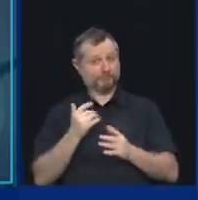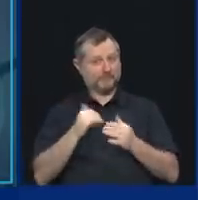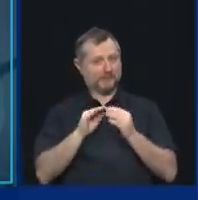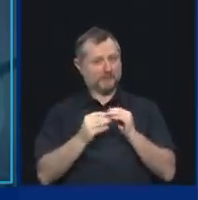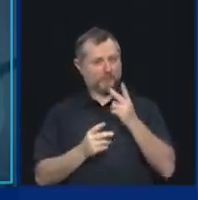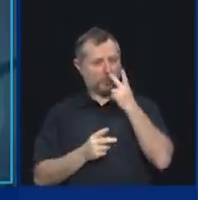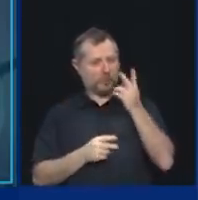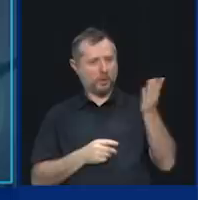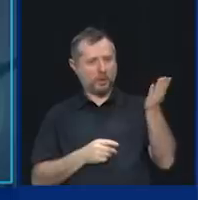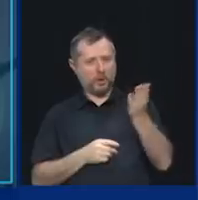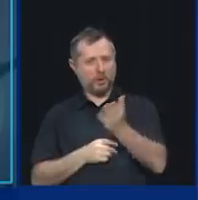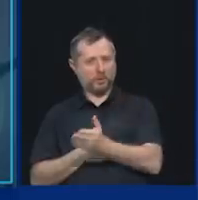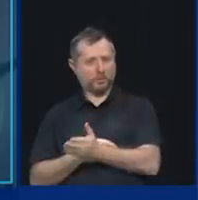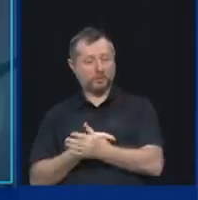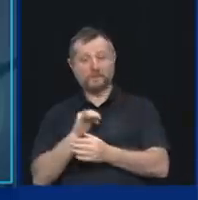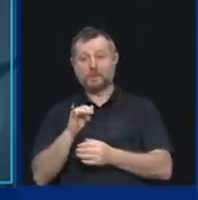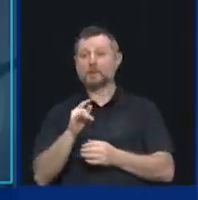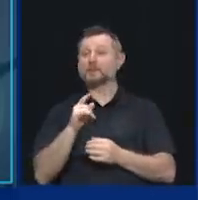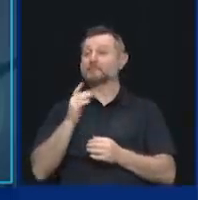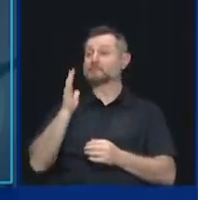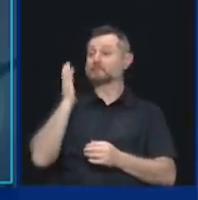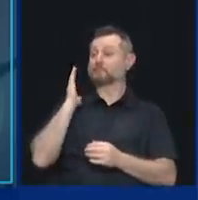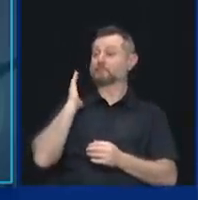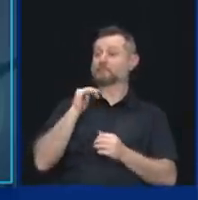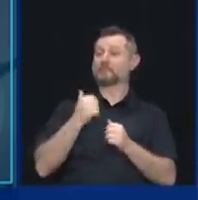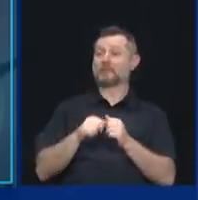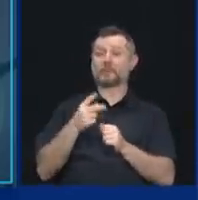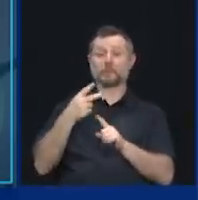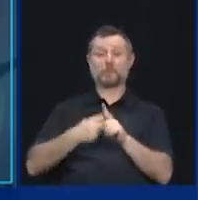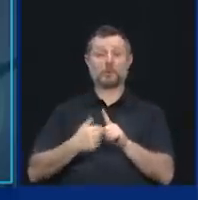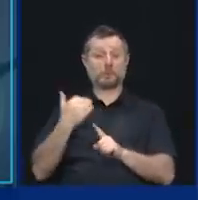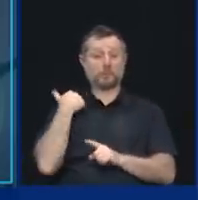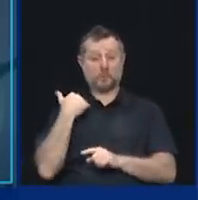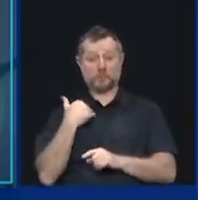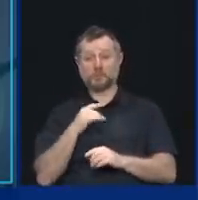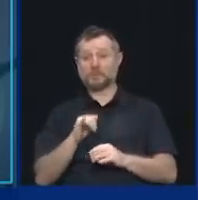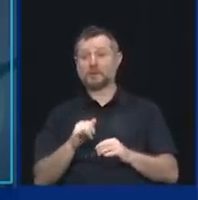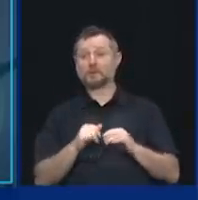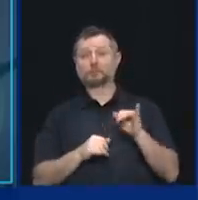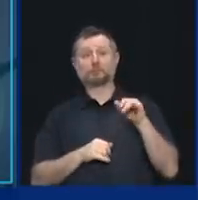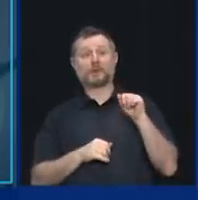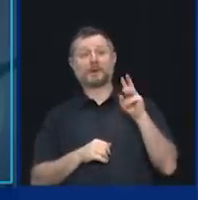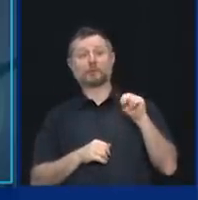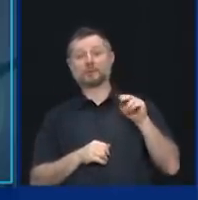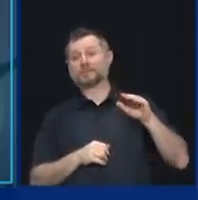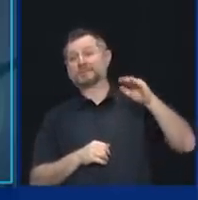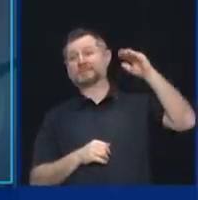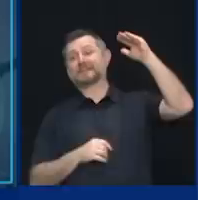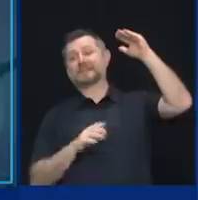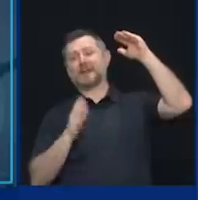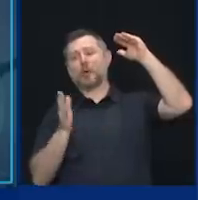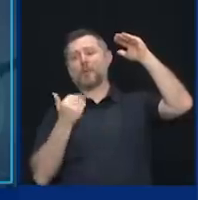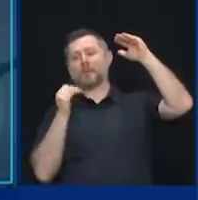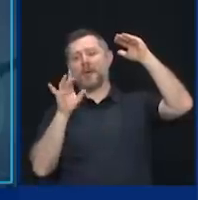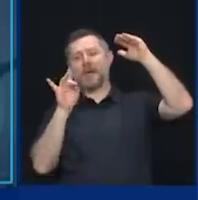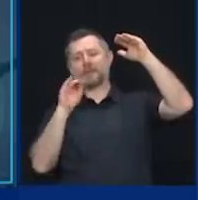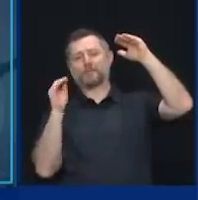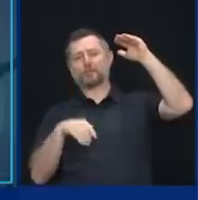remember where we were just a few months ago. January, 7.9, almost